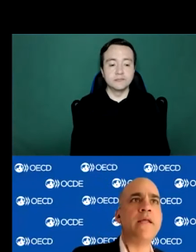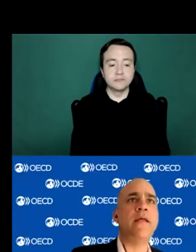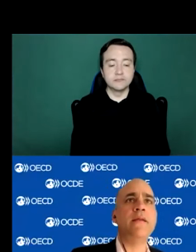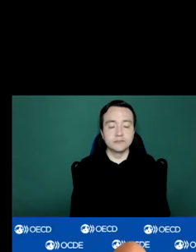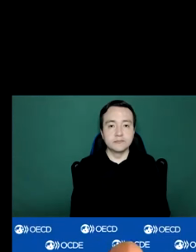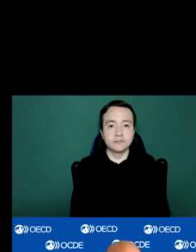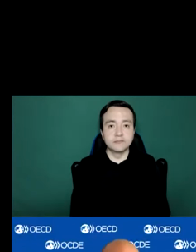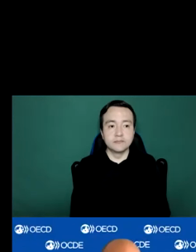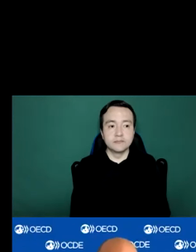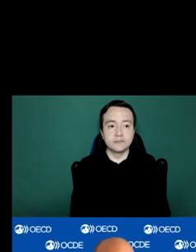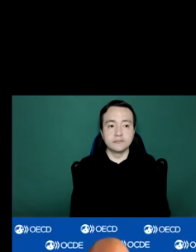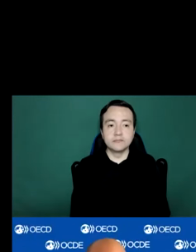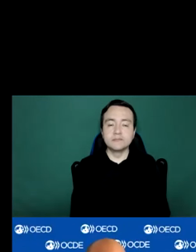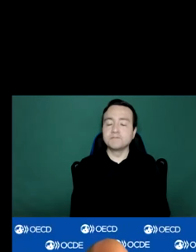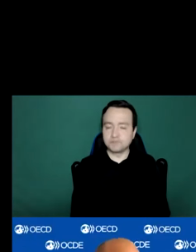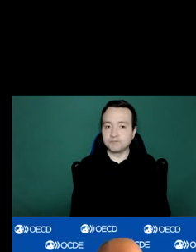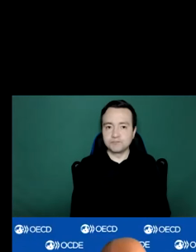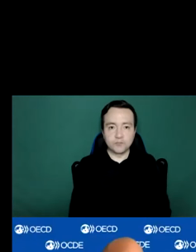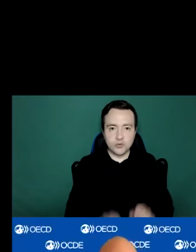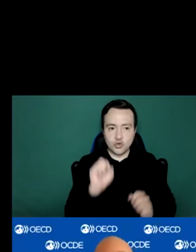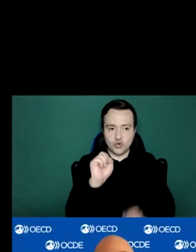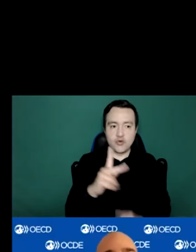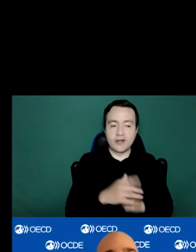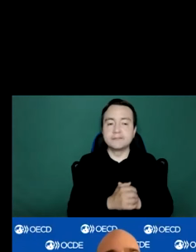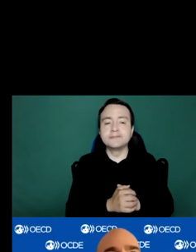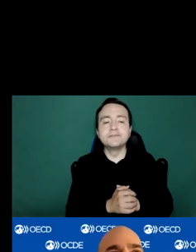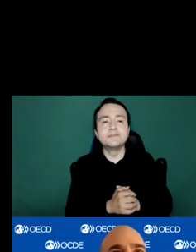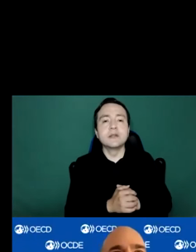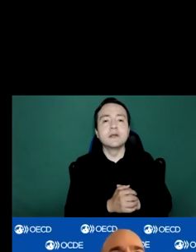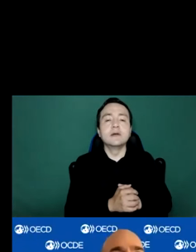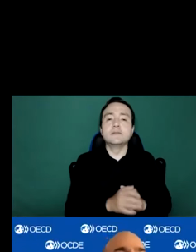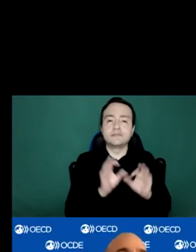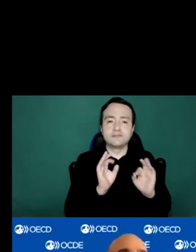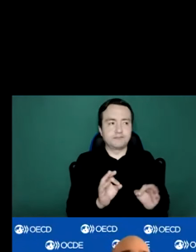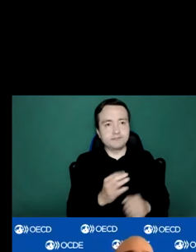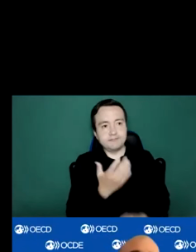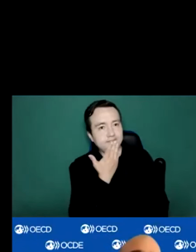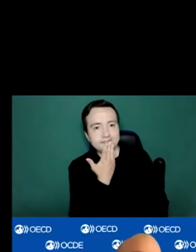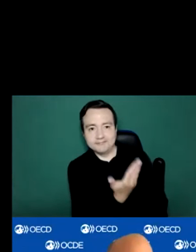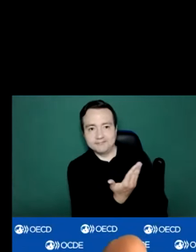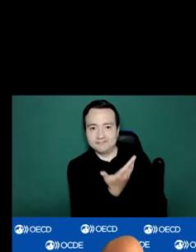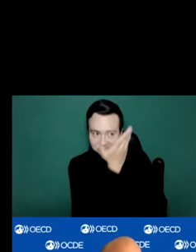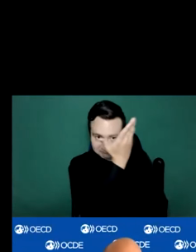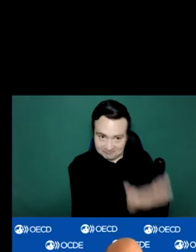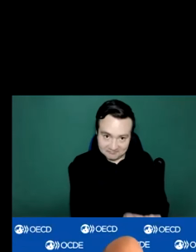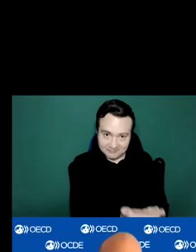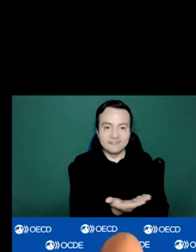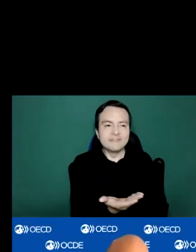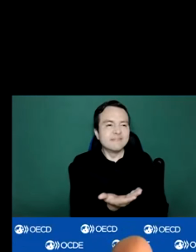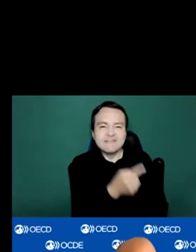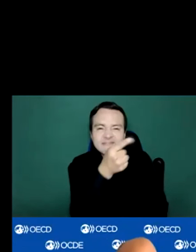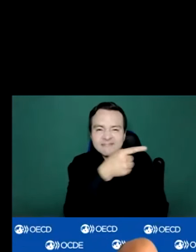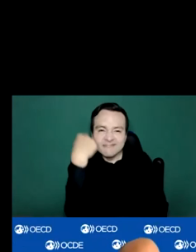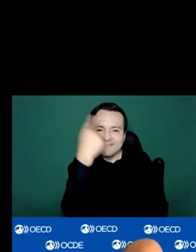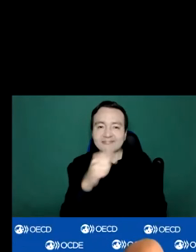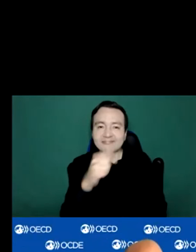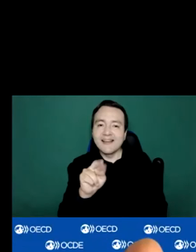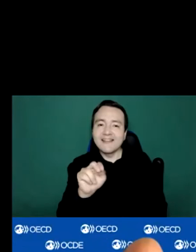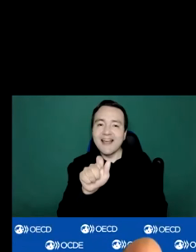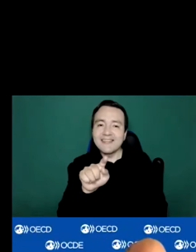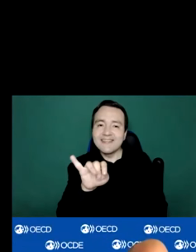right, and I would like to thank Natalia for reaching out and then to bringing this